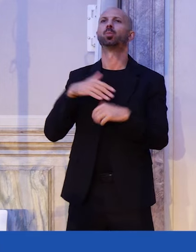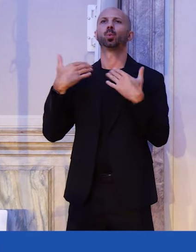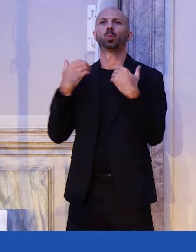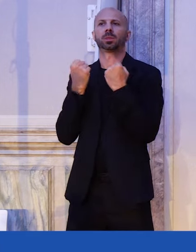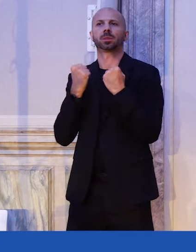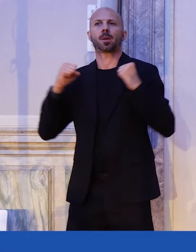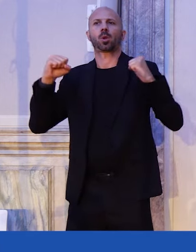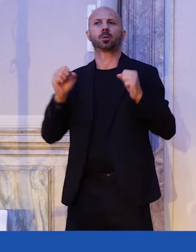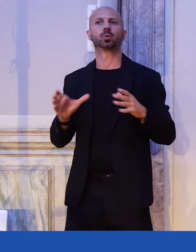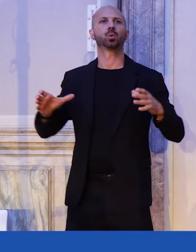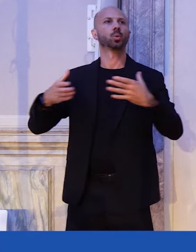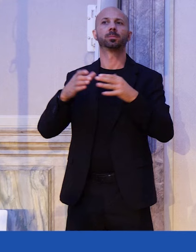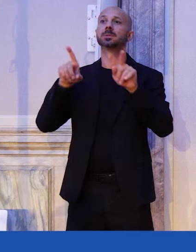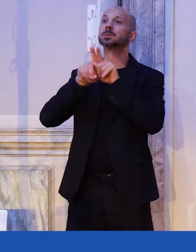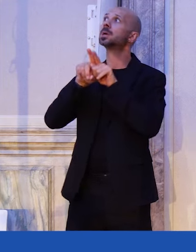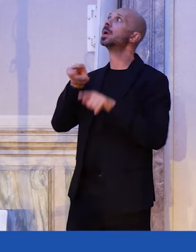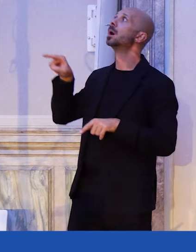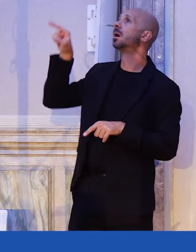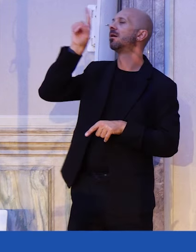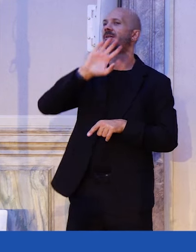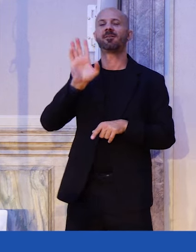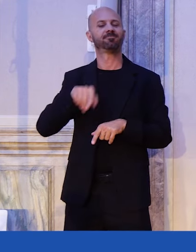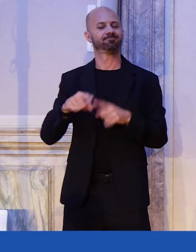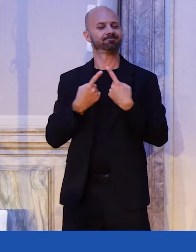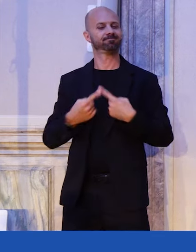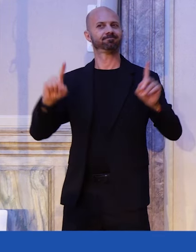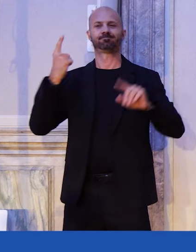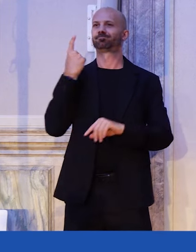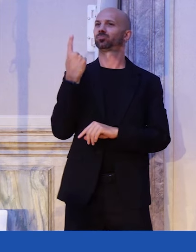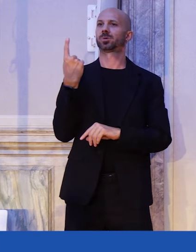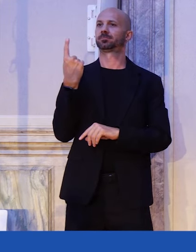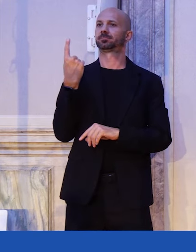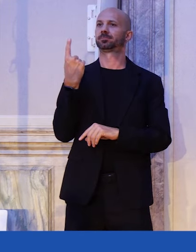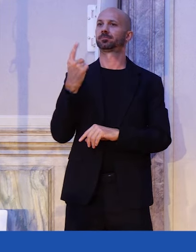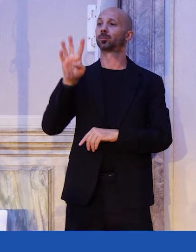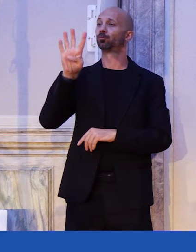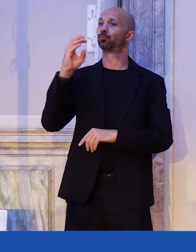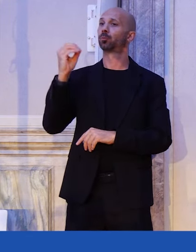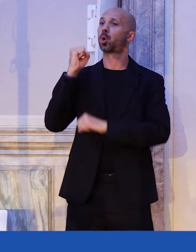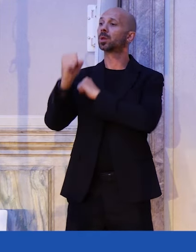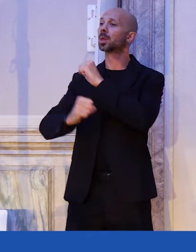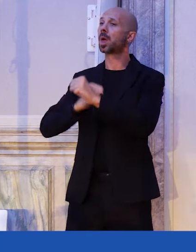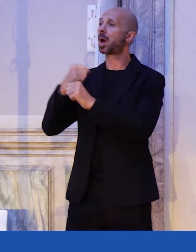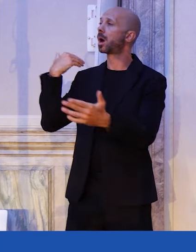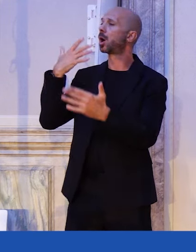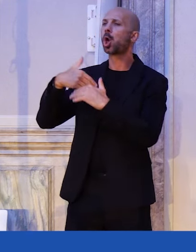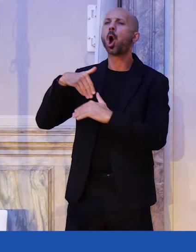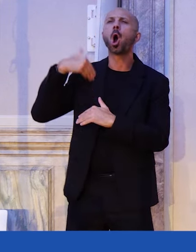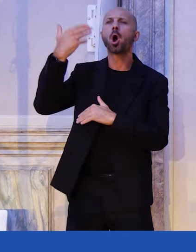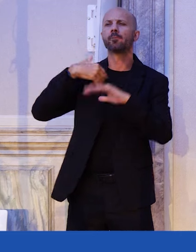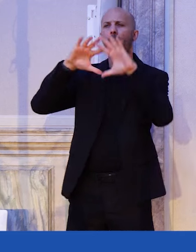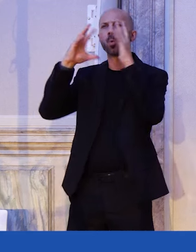privilege to present thousands of projects and concerts all over the world it's well known that we are a democratic